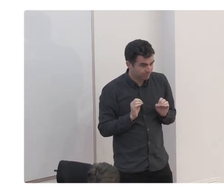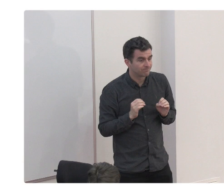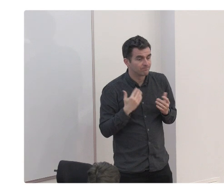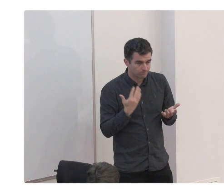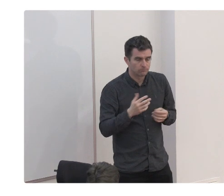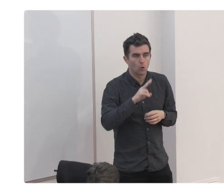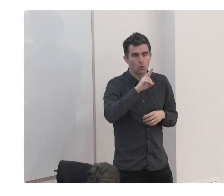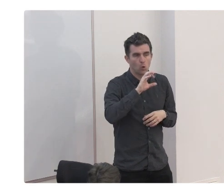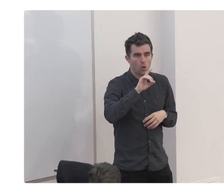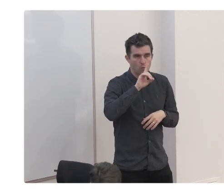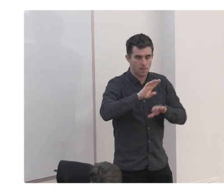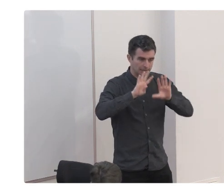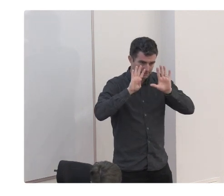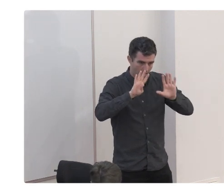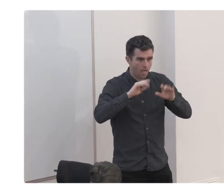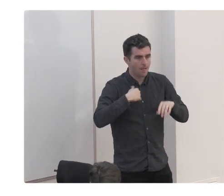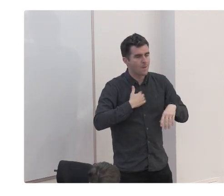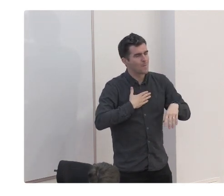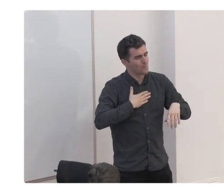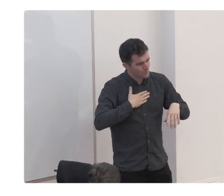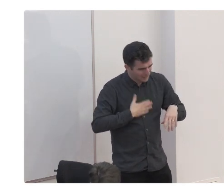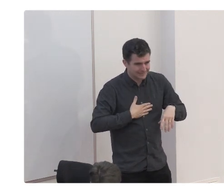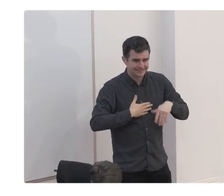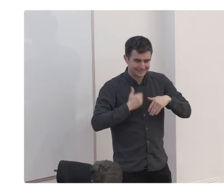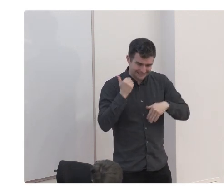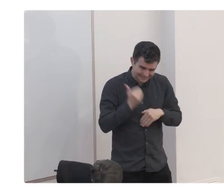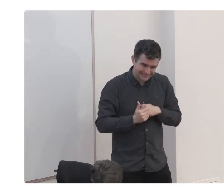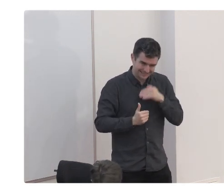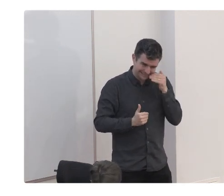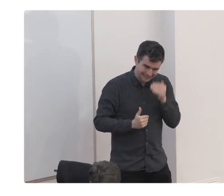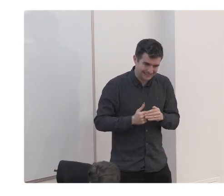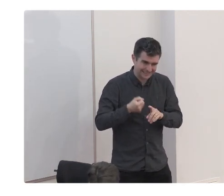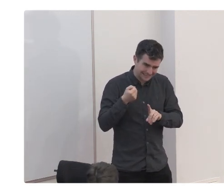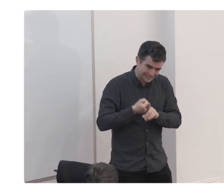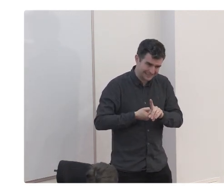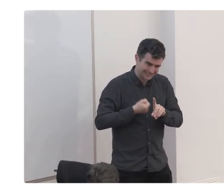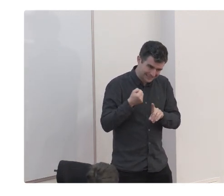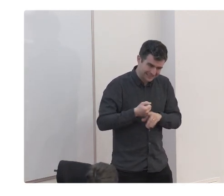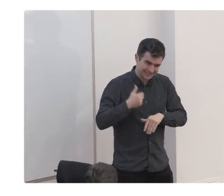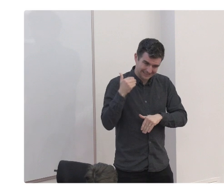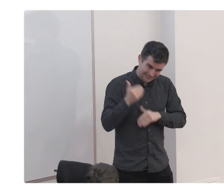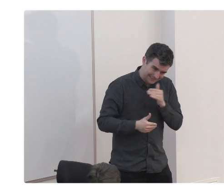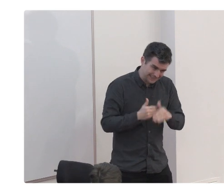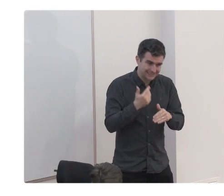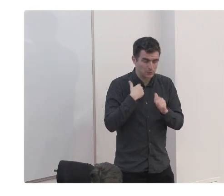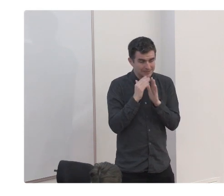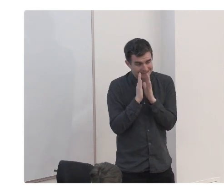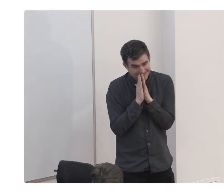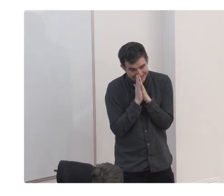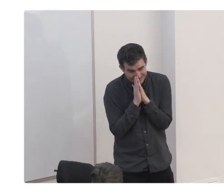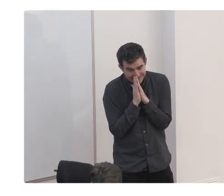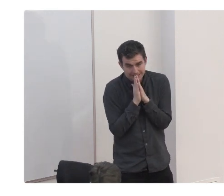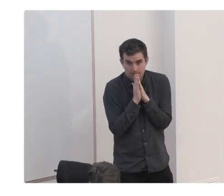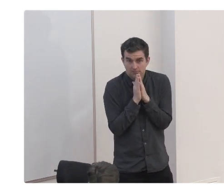spoke with them and said, ask them to at least resubmit your reports. Otherwise, we gave our shadow reports, and then so